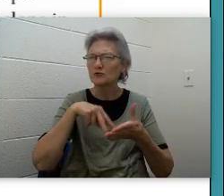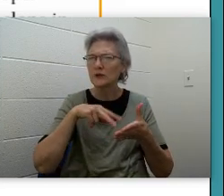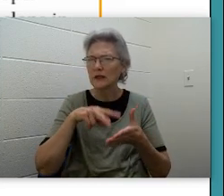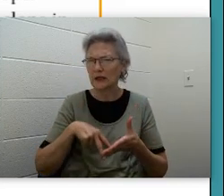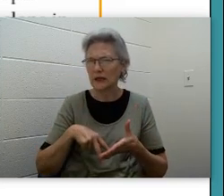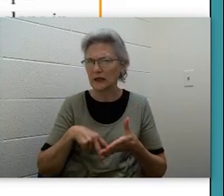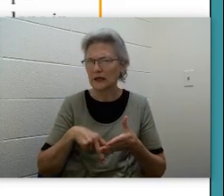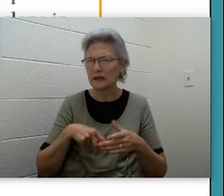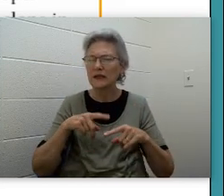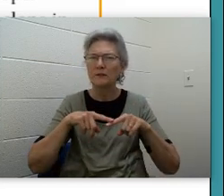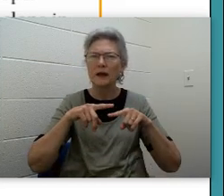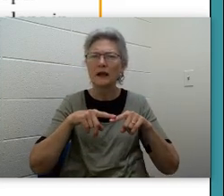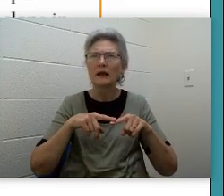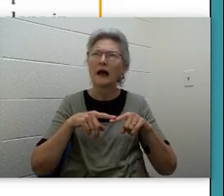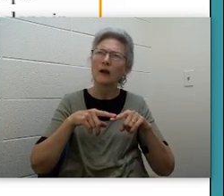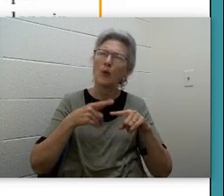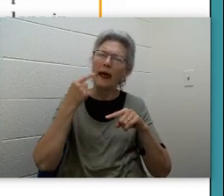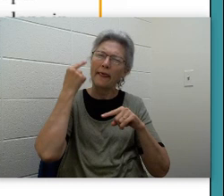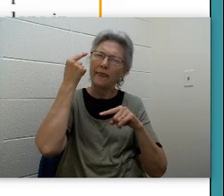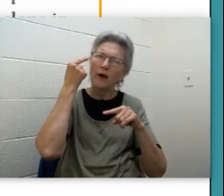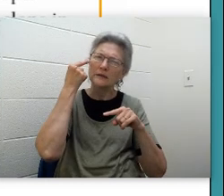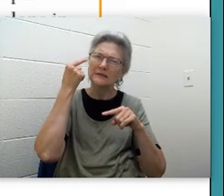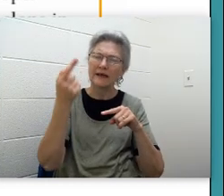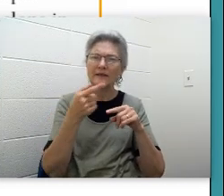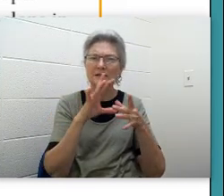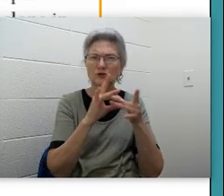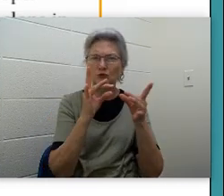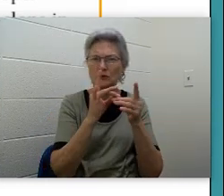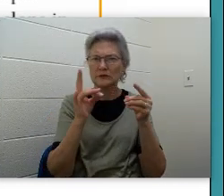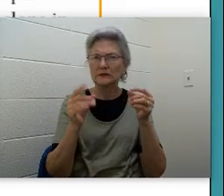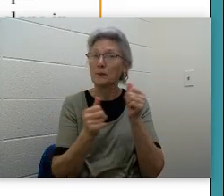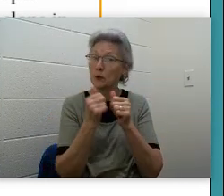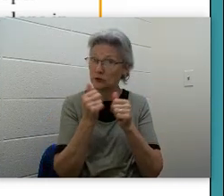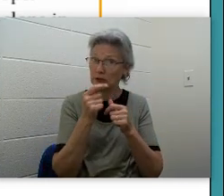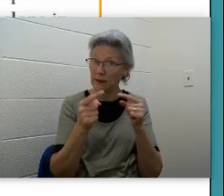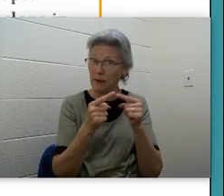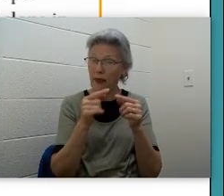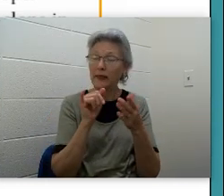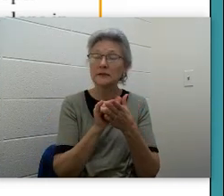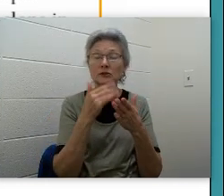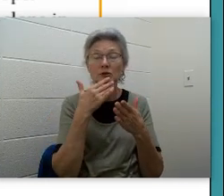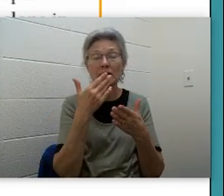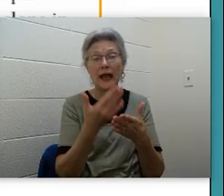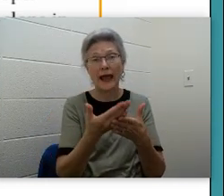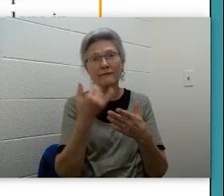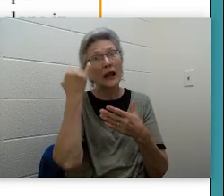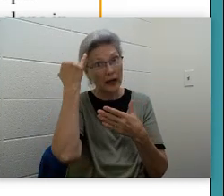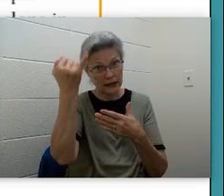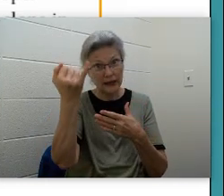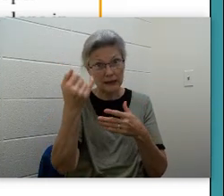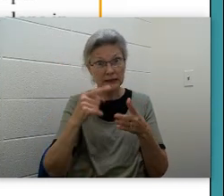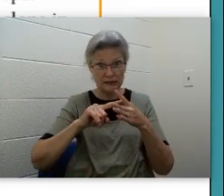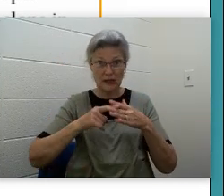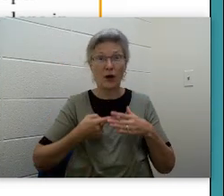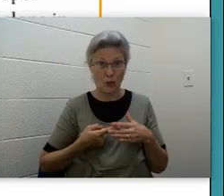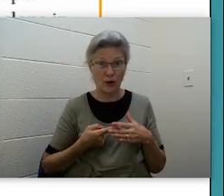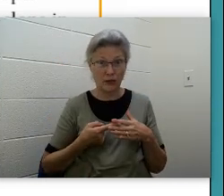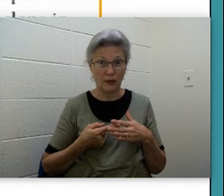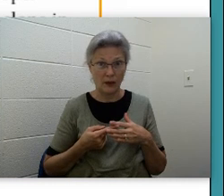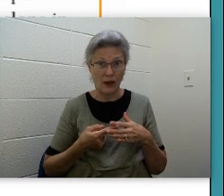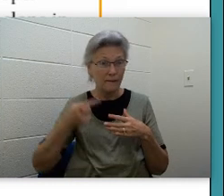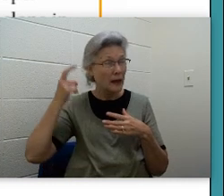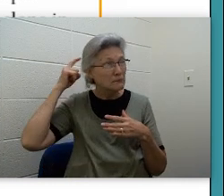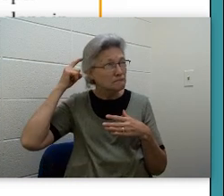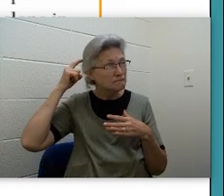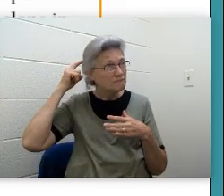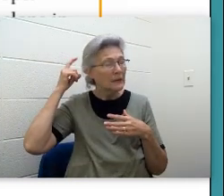and based off what I thought that this text was mostly about. And that's good to have kind of like an idea in the back of your head. But